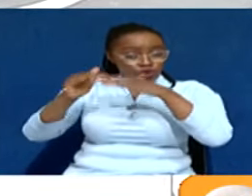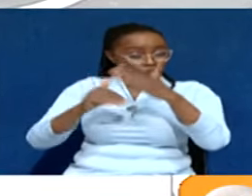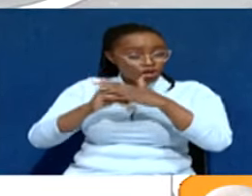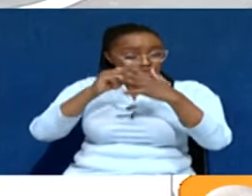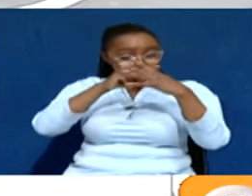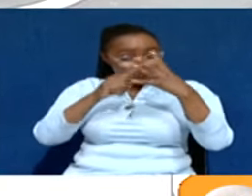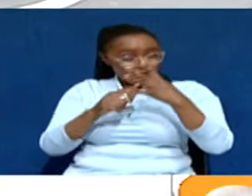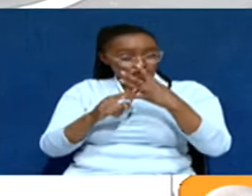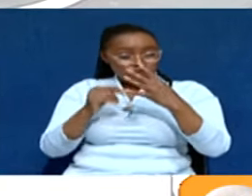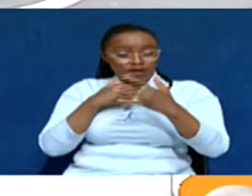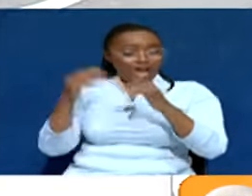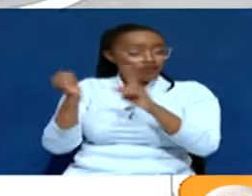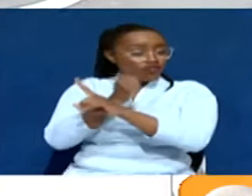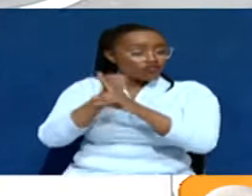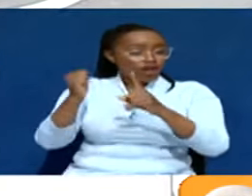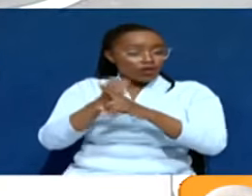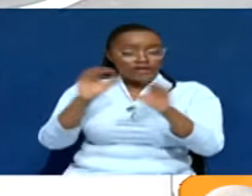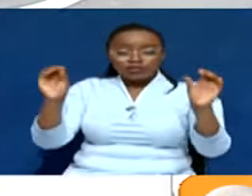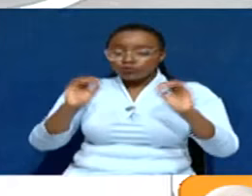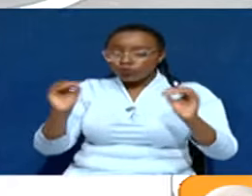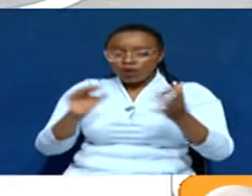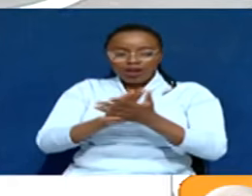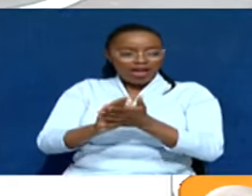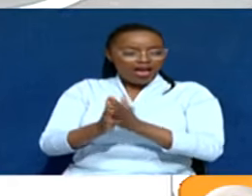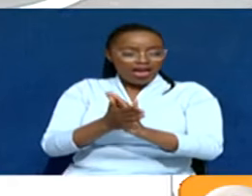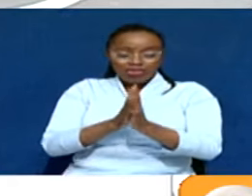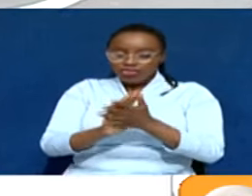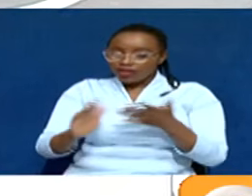them? Yes. No violence, no...